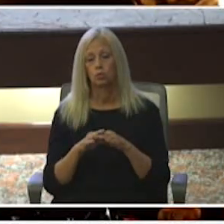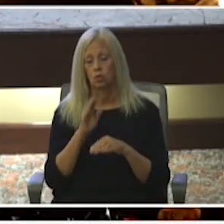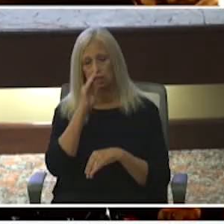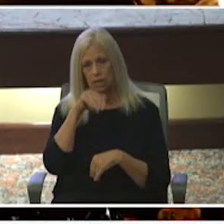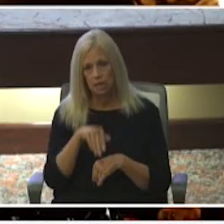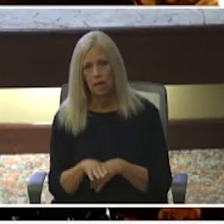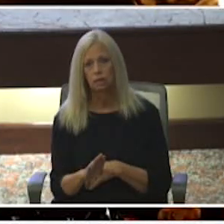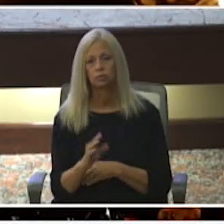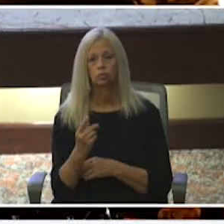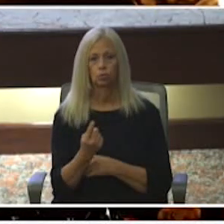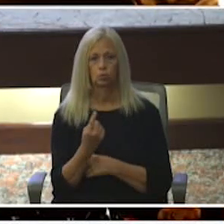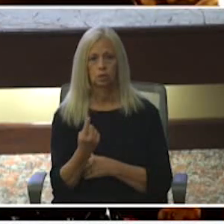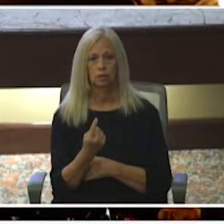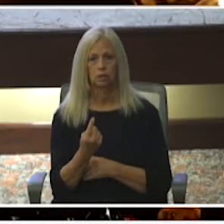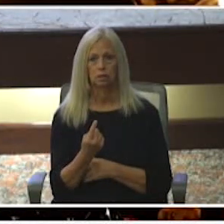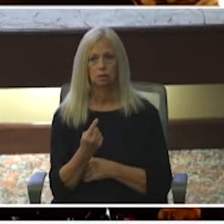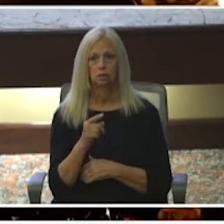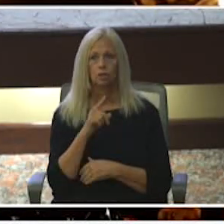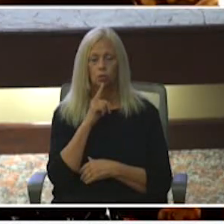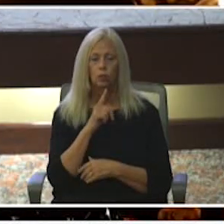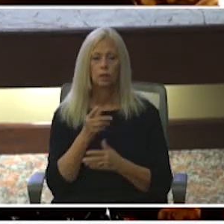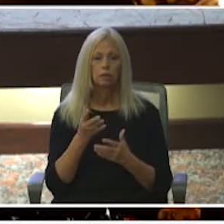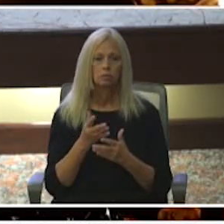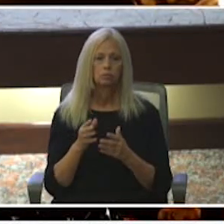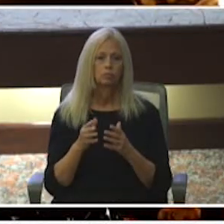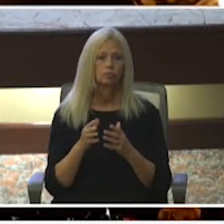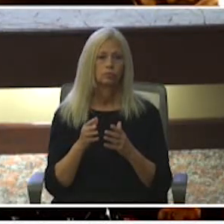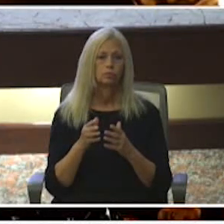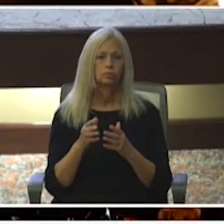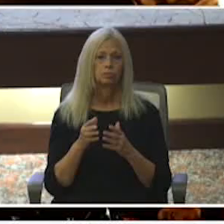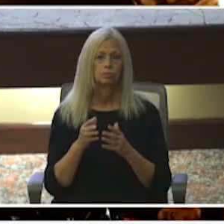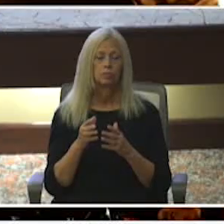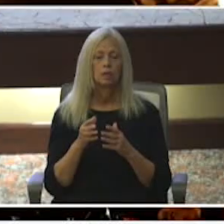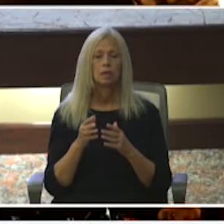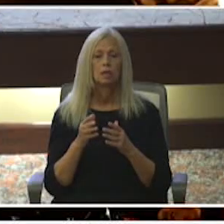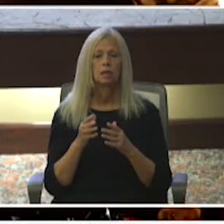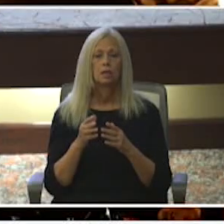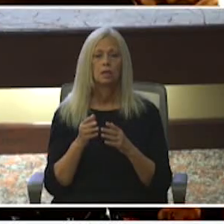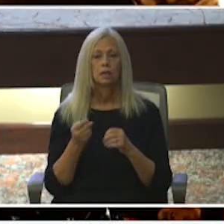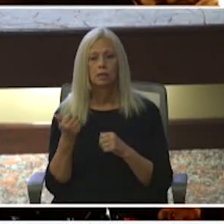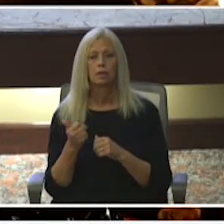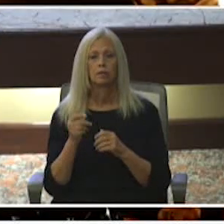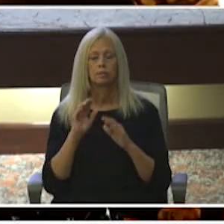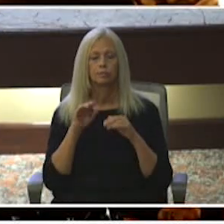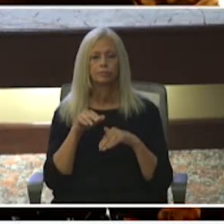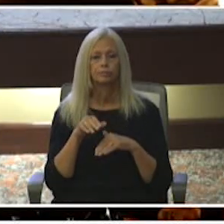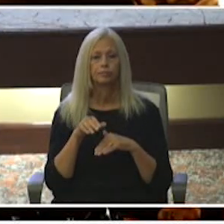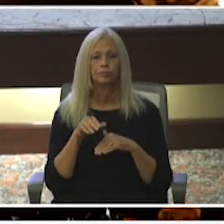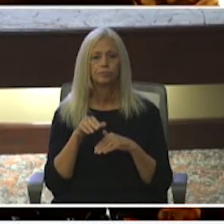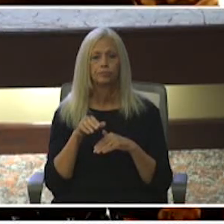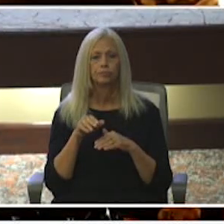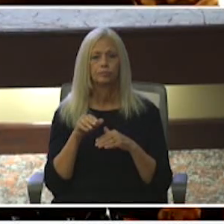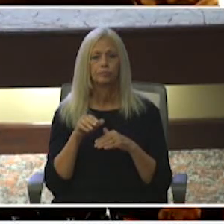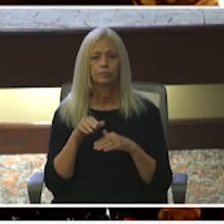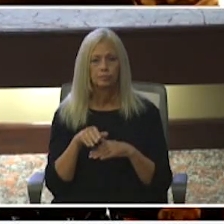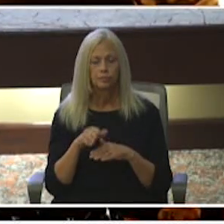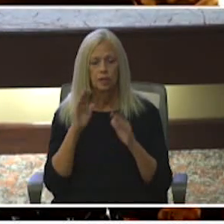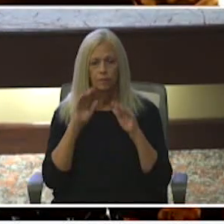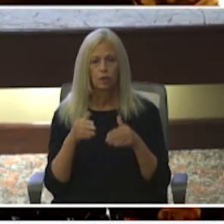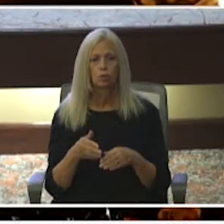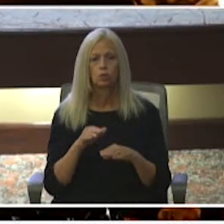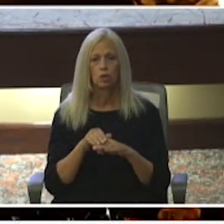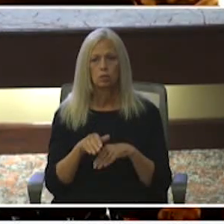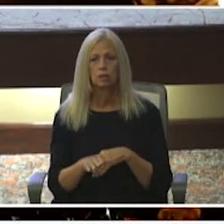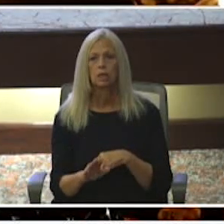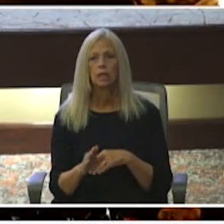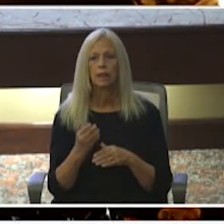We're just looking at really limiting the scope here to just elephants and also keeping those, prohibit the use of things that